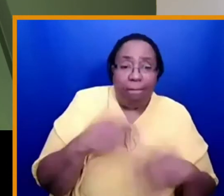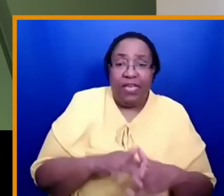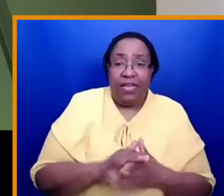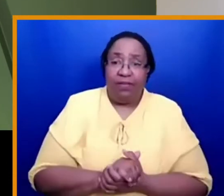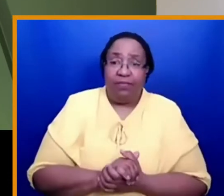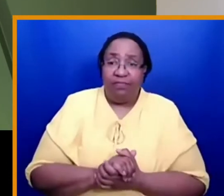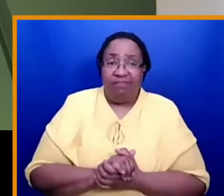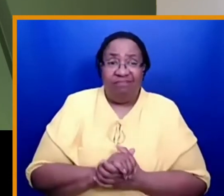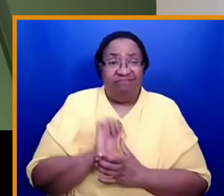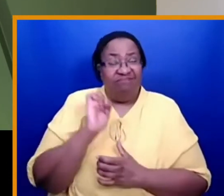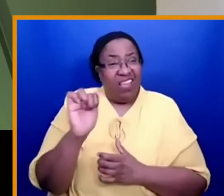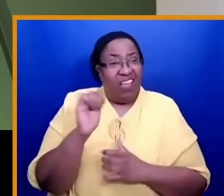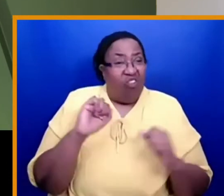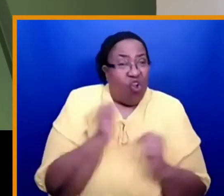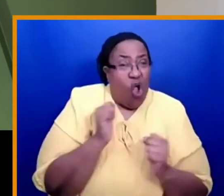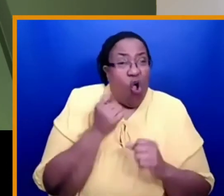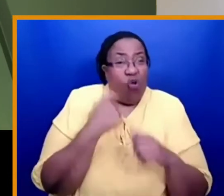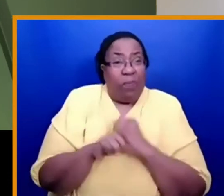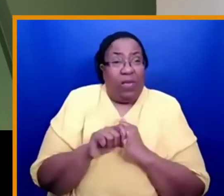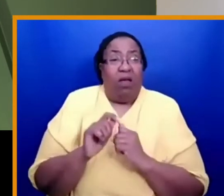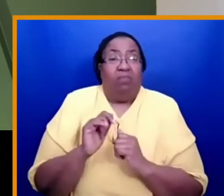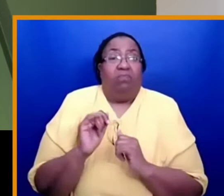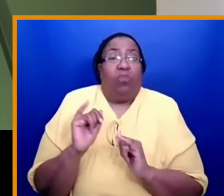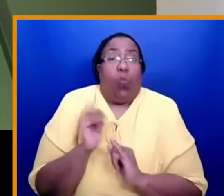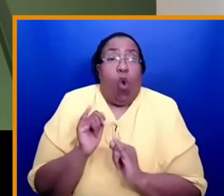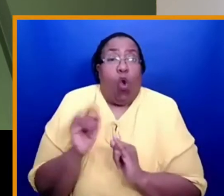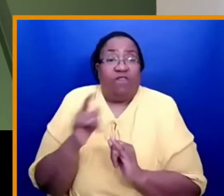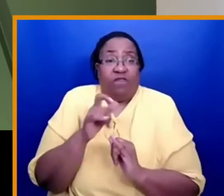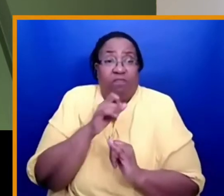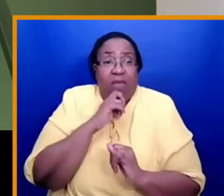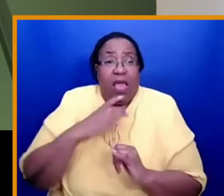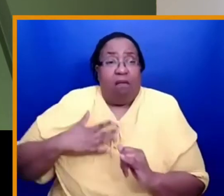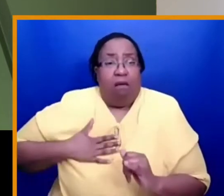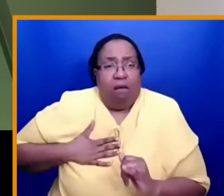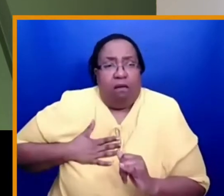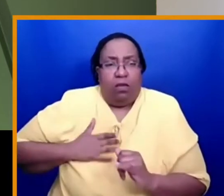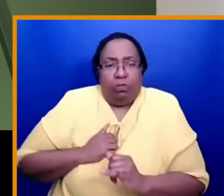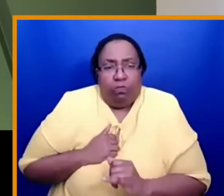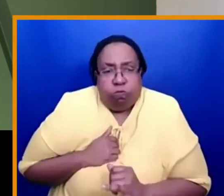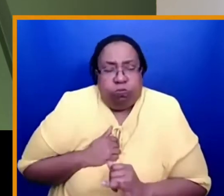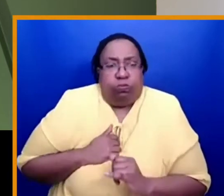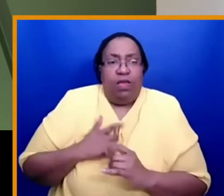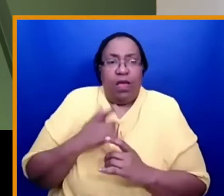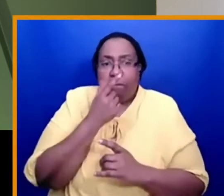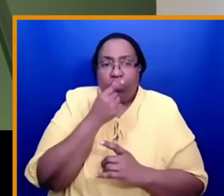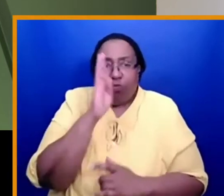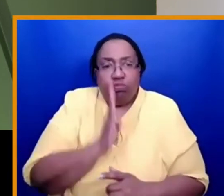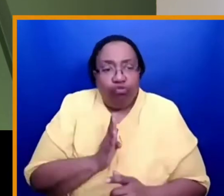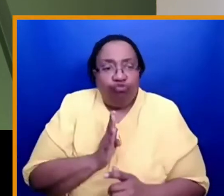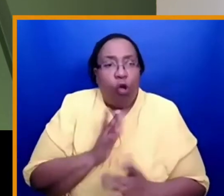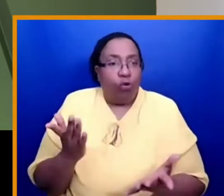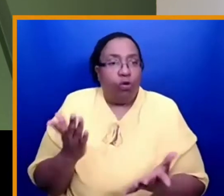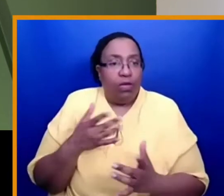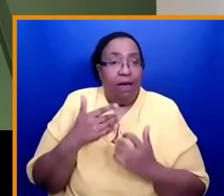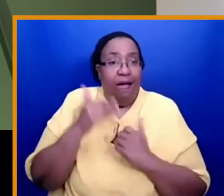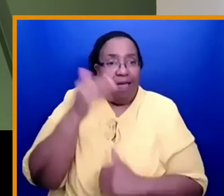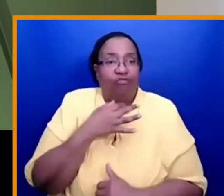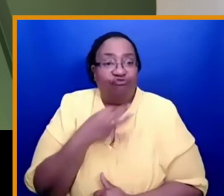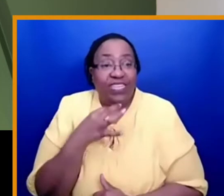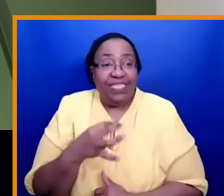his chest pains and his risk of a stroke or even a fatal clot. And in the more rural parts of Britain, there's an additional element to